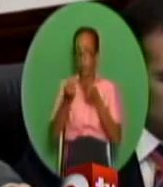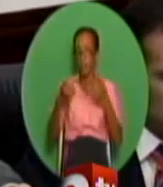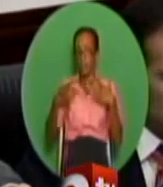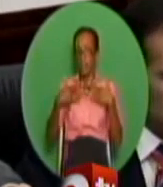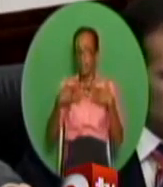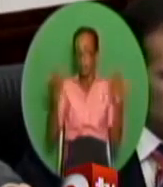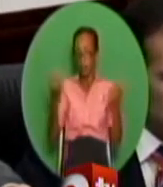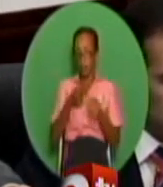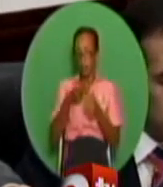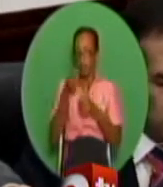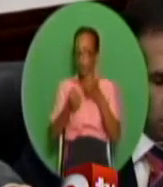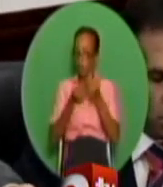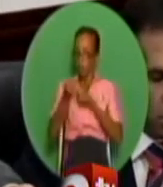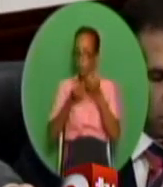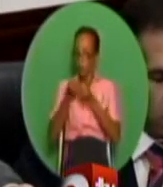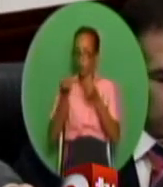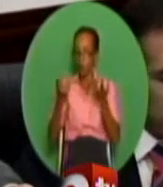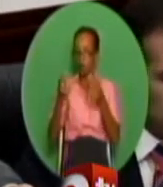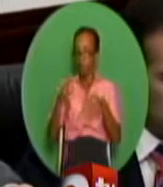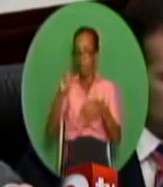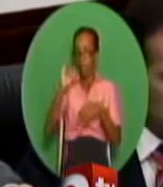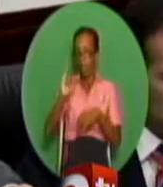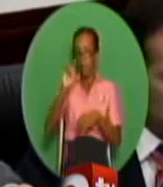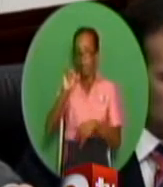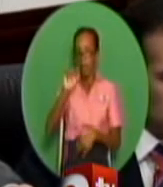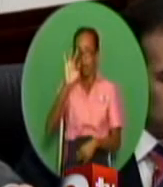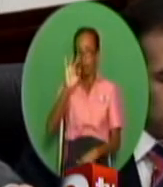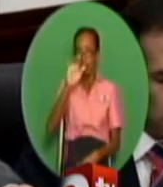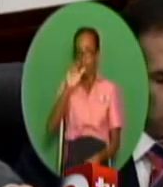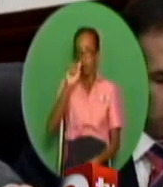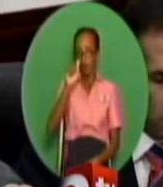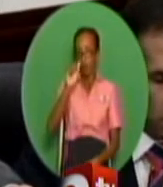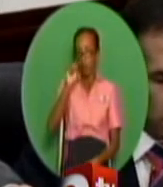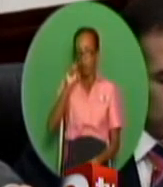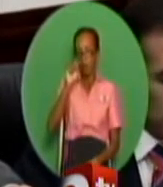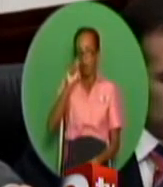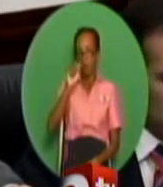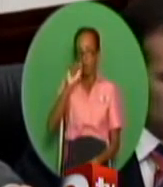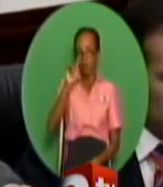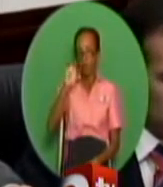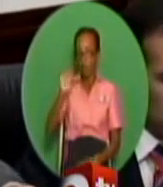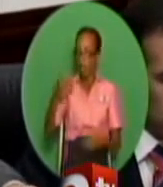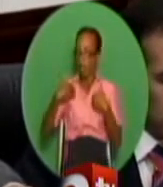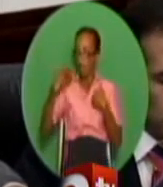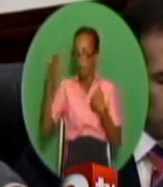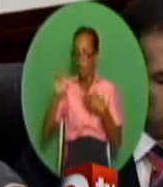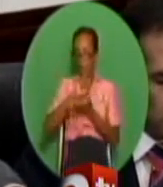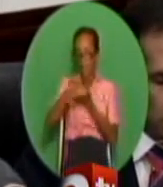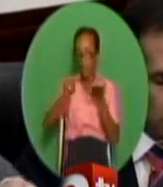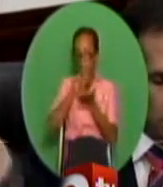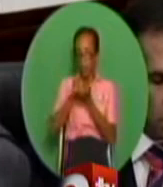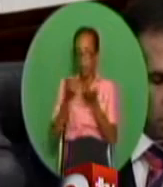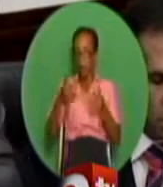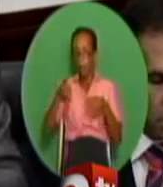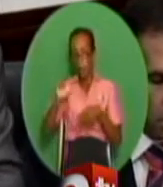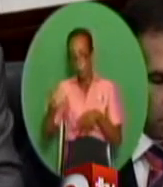infrastructure. Given that those areas require very little capital investment as a result of existing infrastructure. These facilities